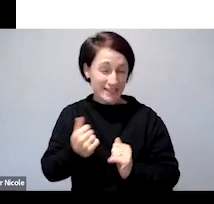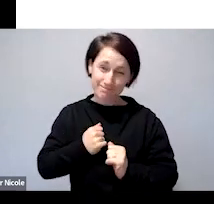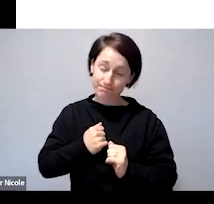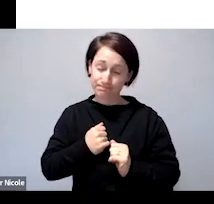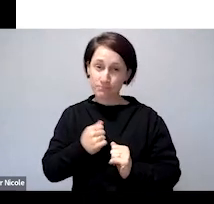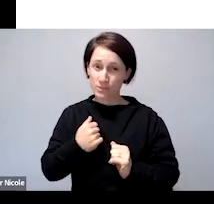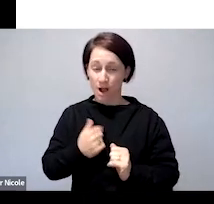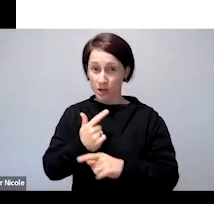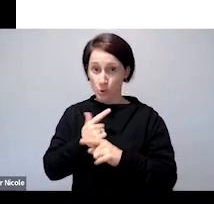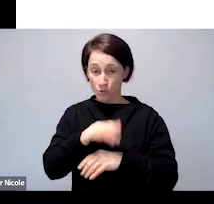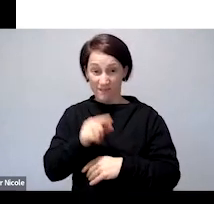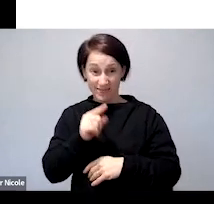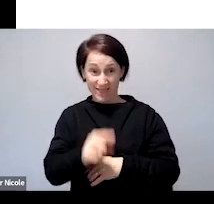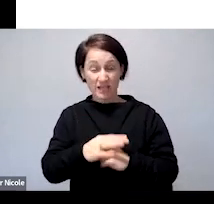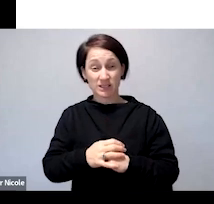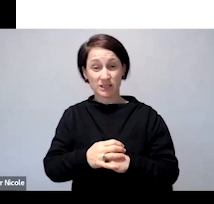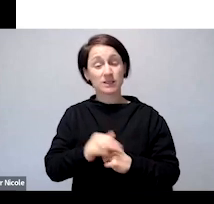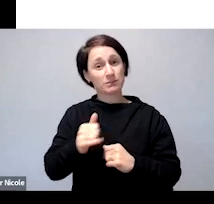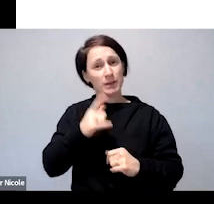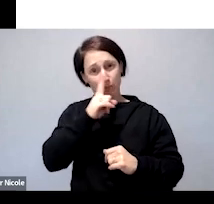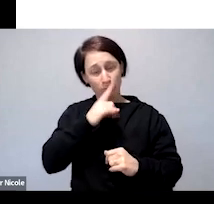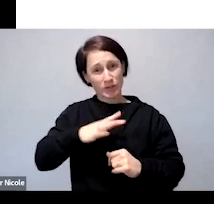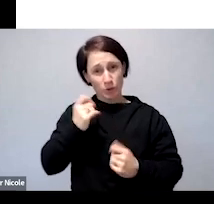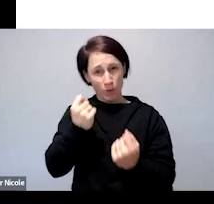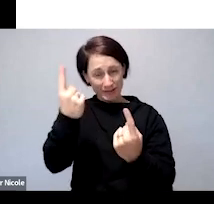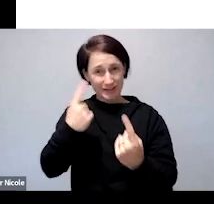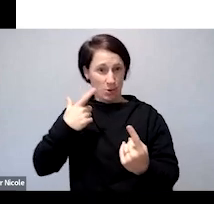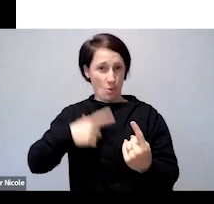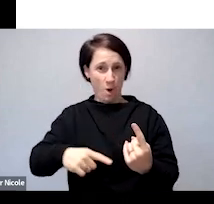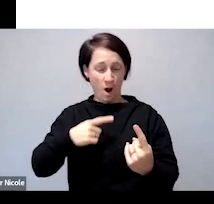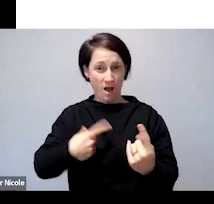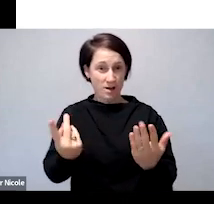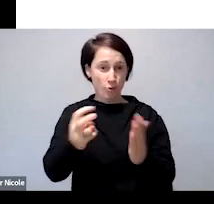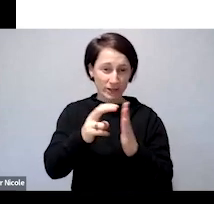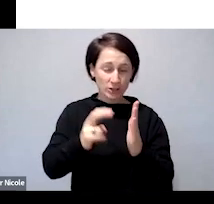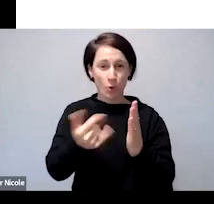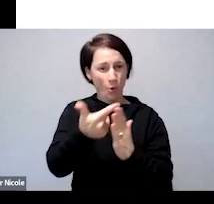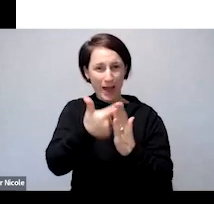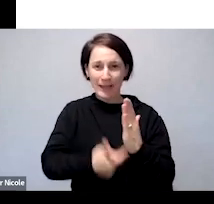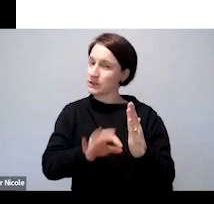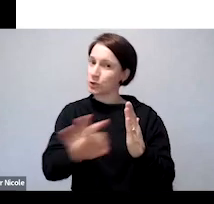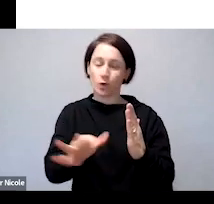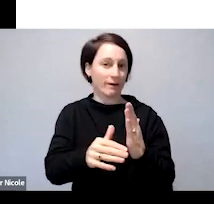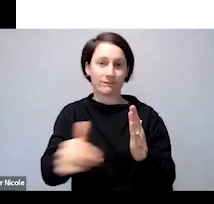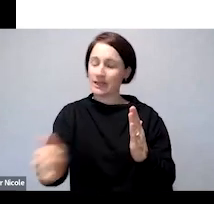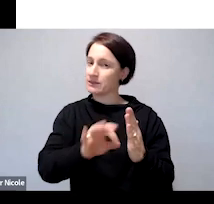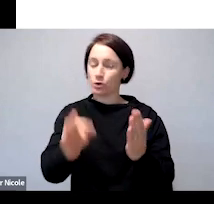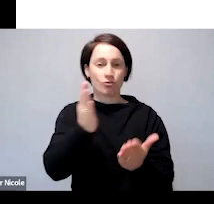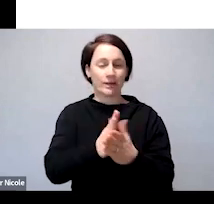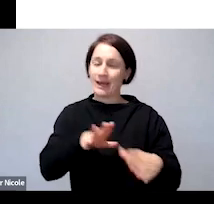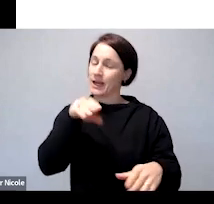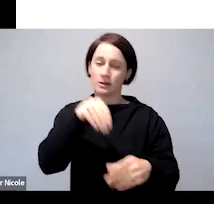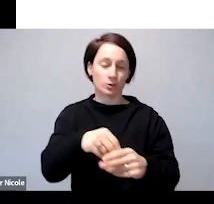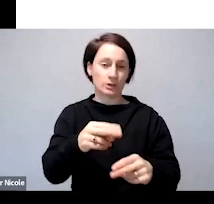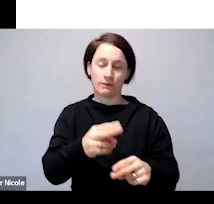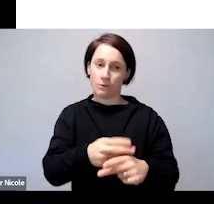gave some information that people can go to understand why registries are not an effective and not an inclusive strategy for people